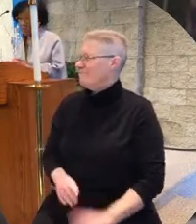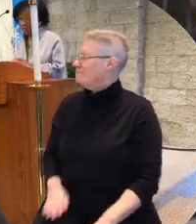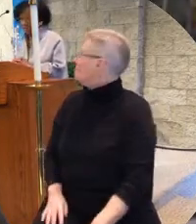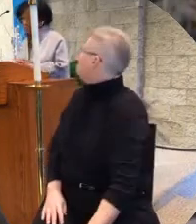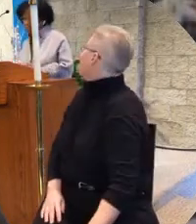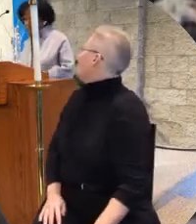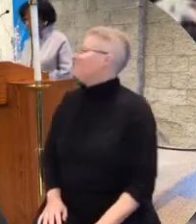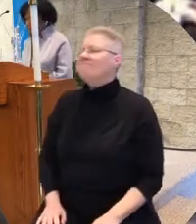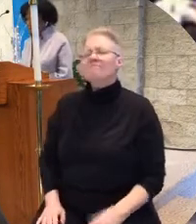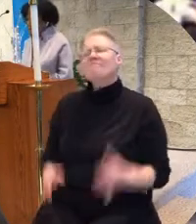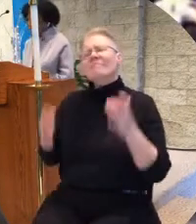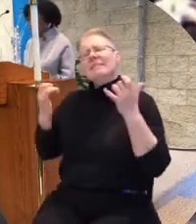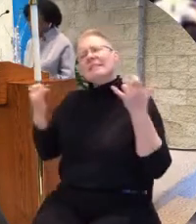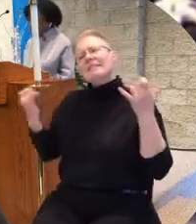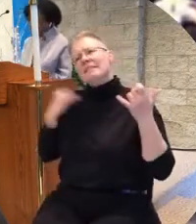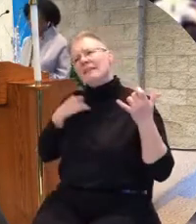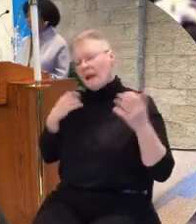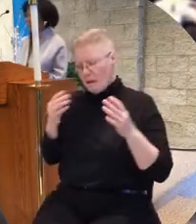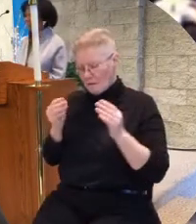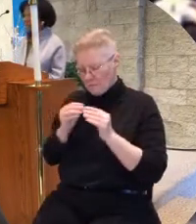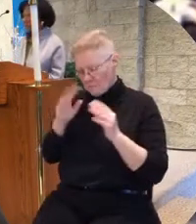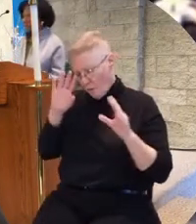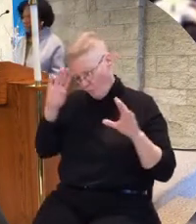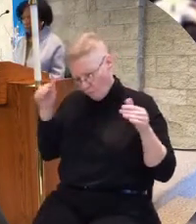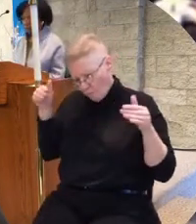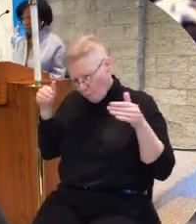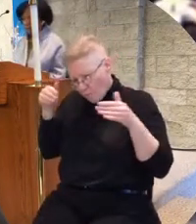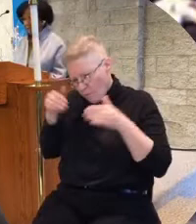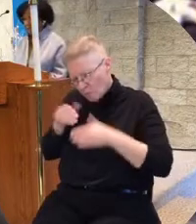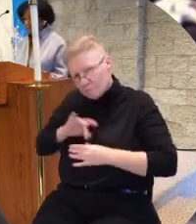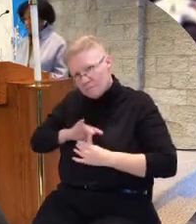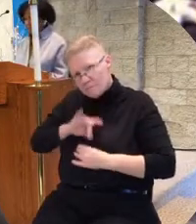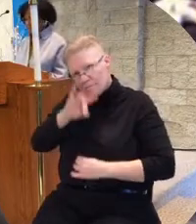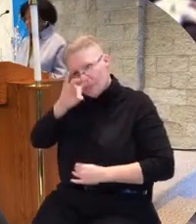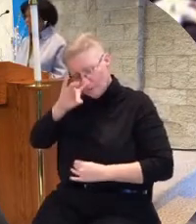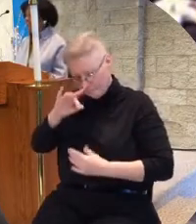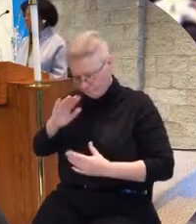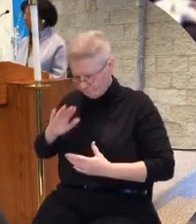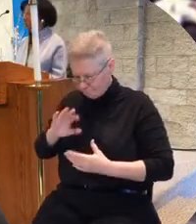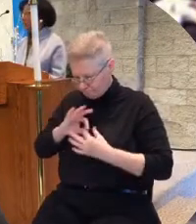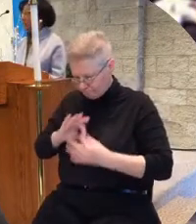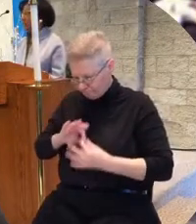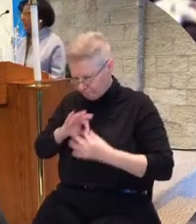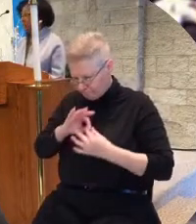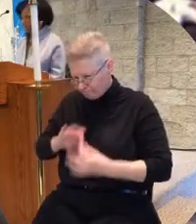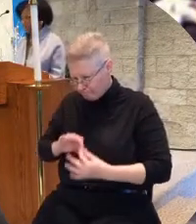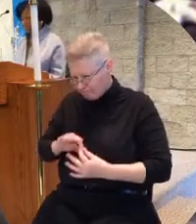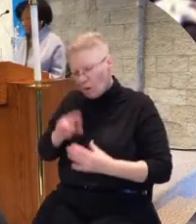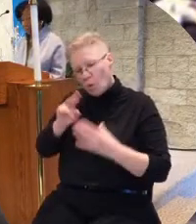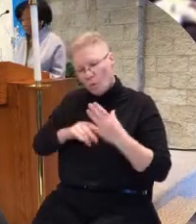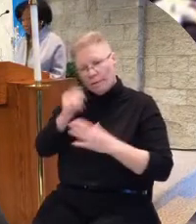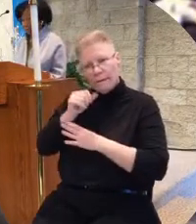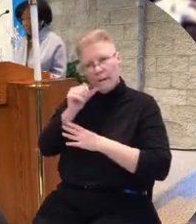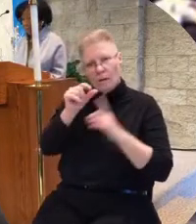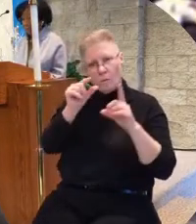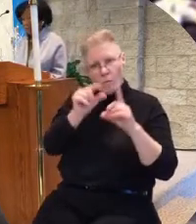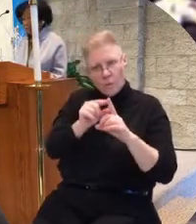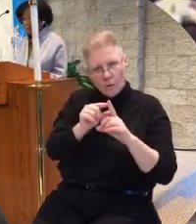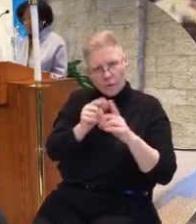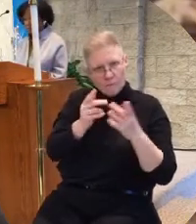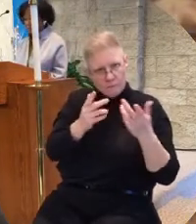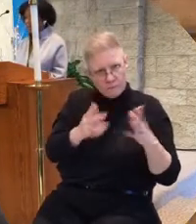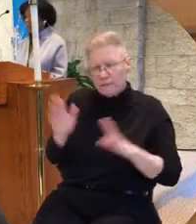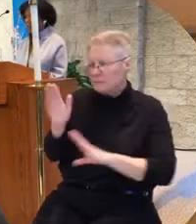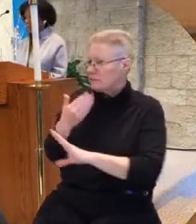We now move deeper into spirit with the reading of the daily word and the singing of Surely the Presence. As the